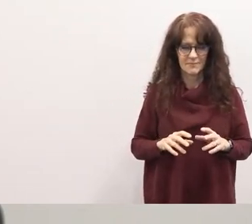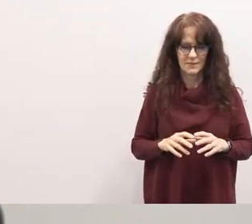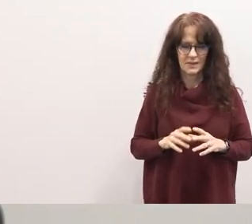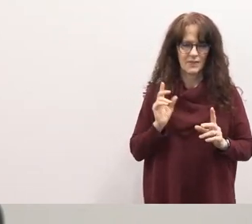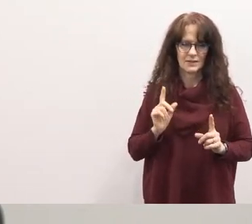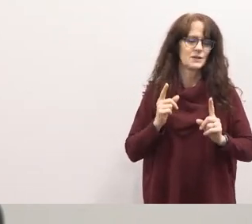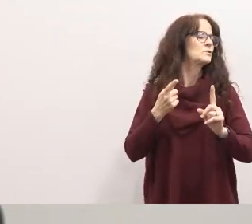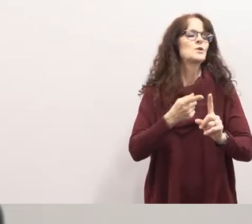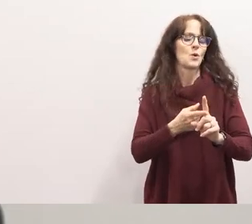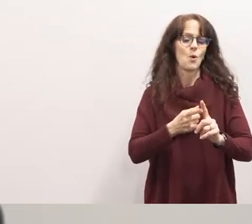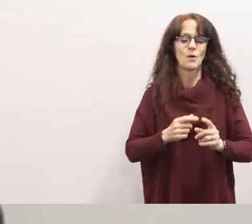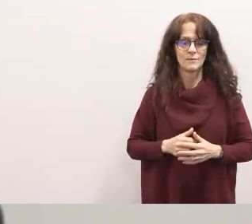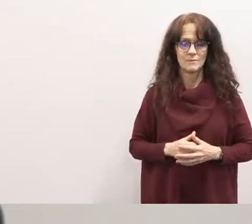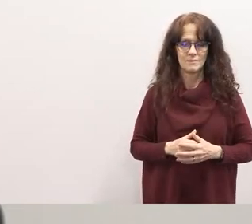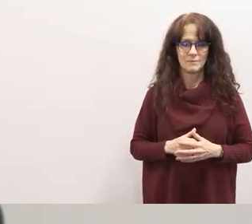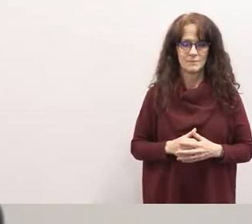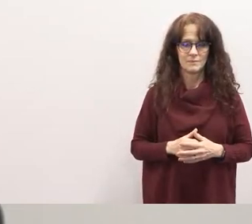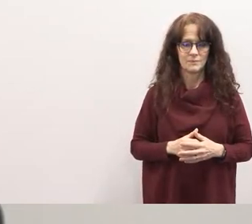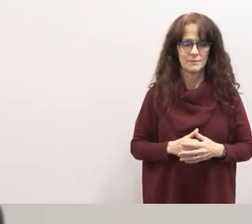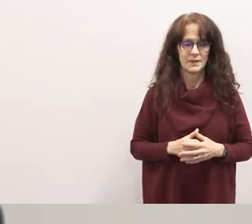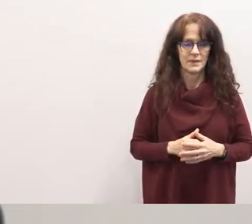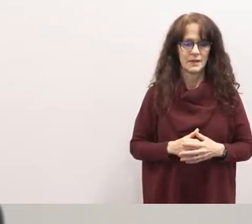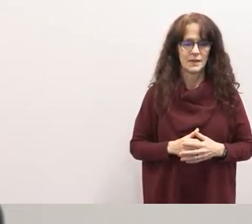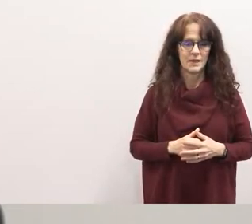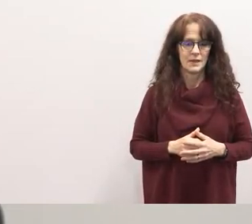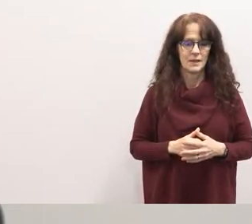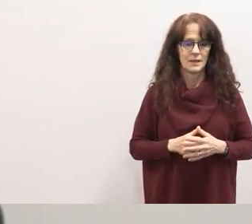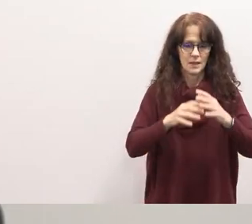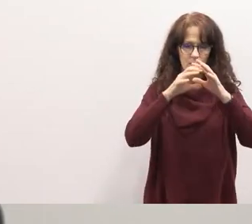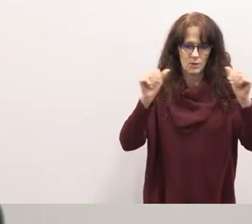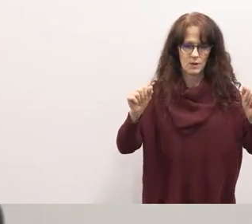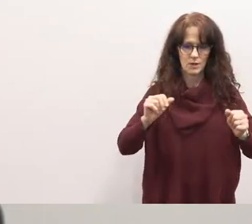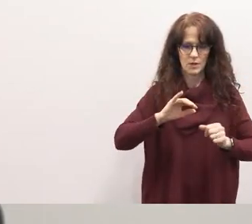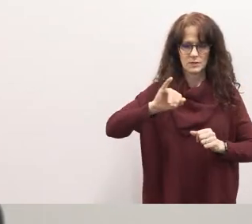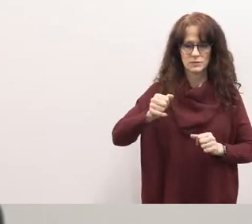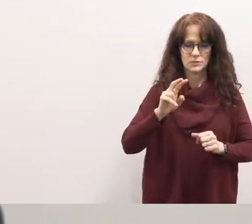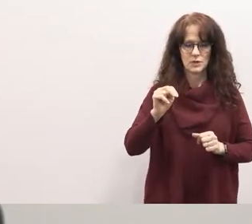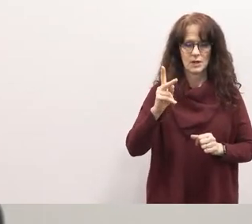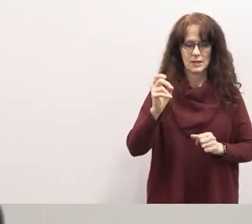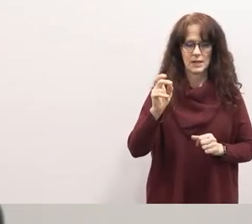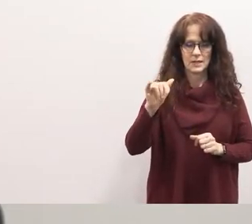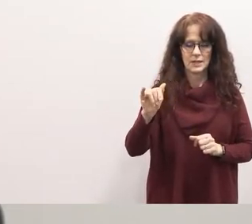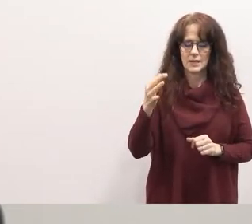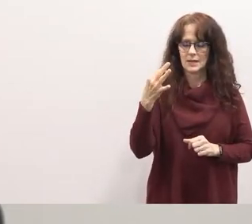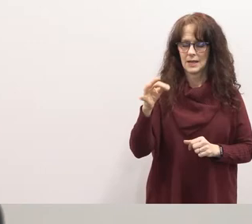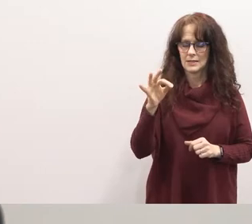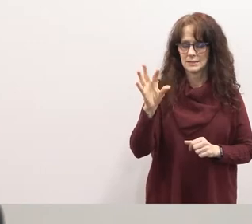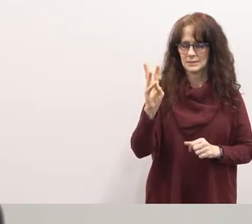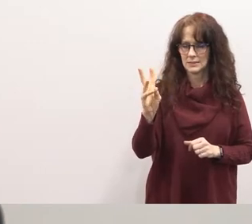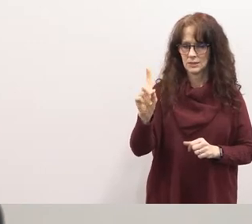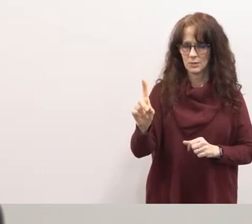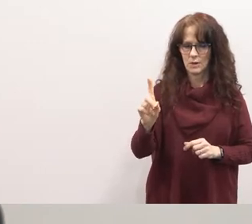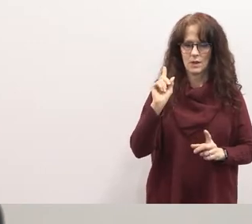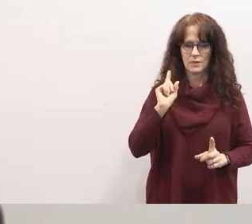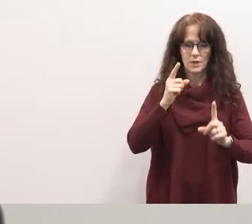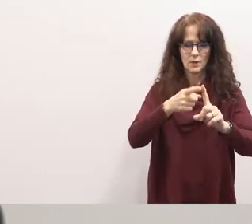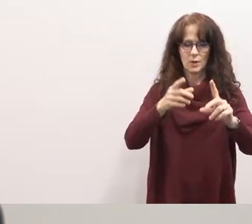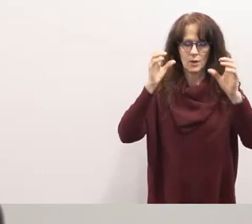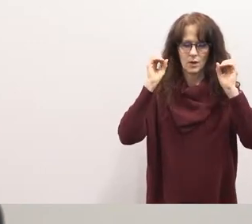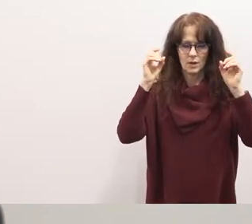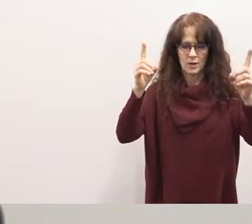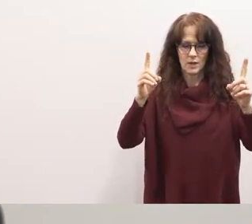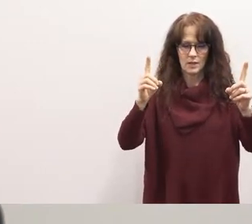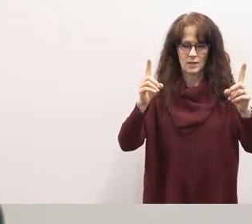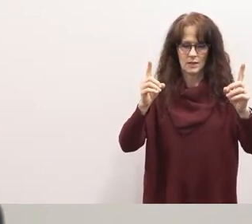goal. But before I close, I want to say this. President John Kennedy said in 1961, "The goal of education